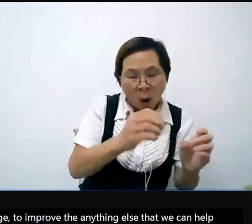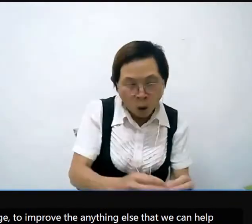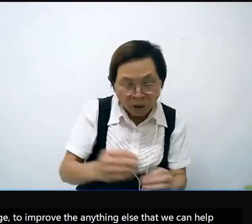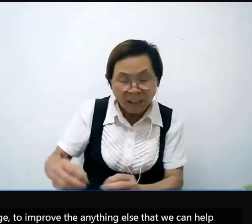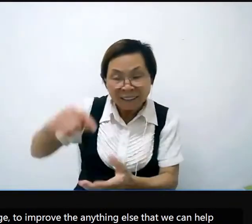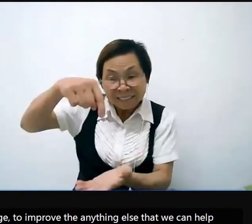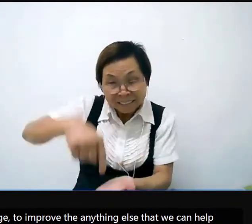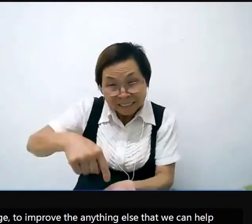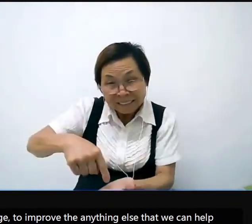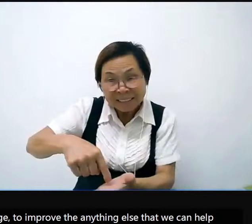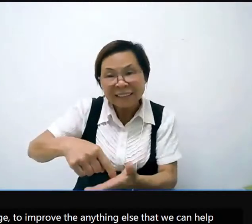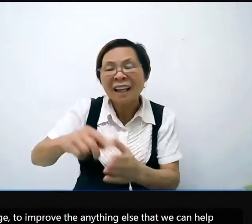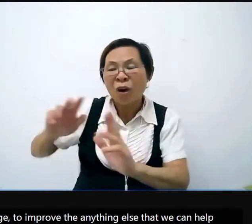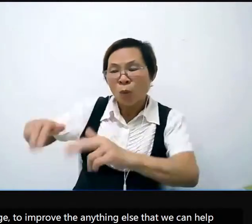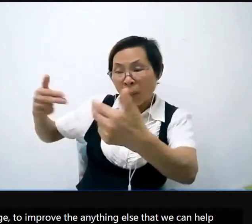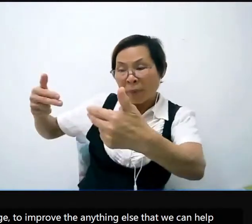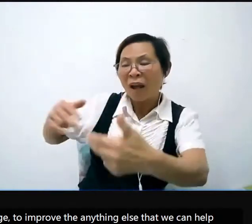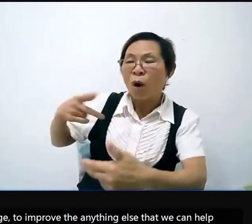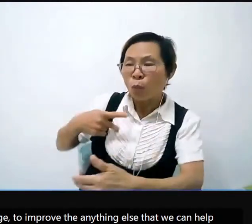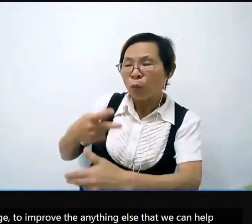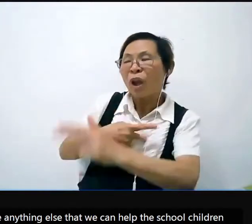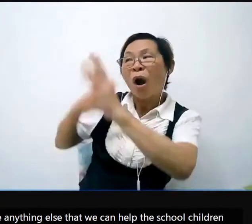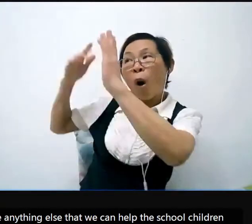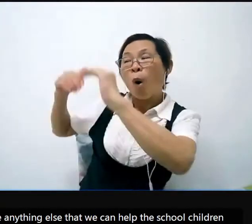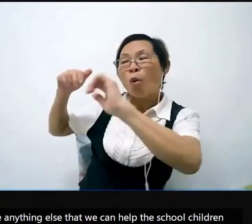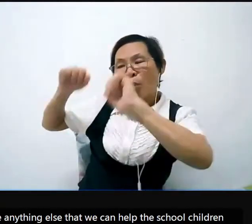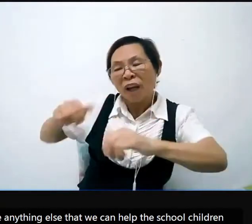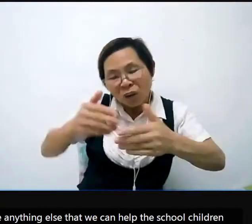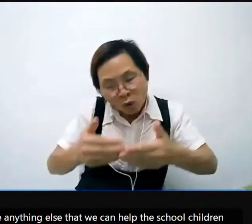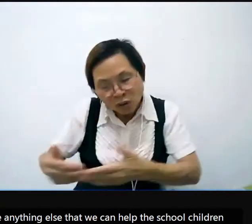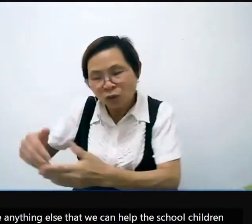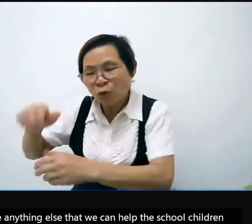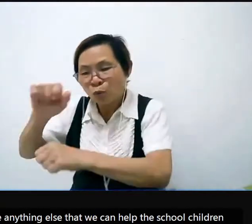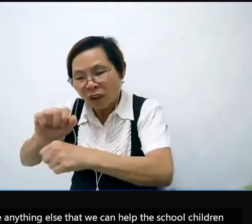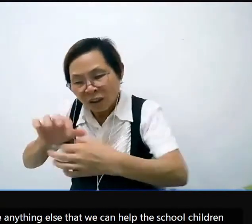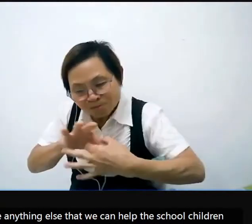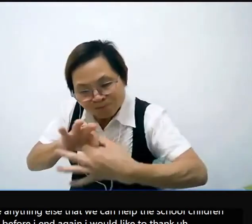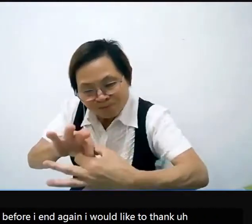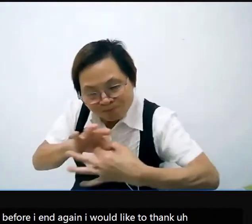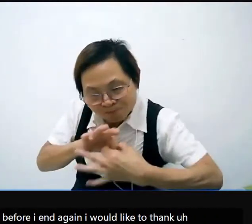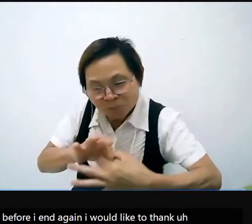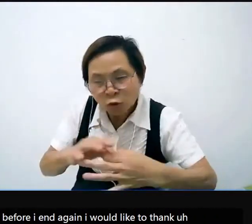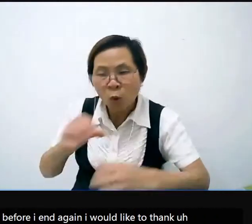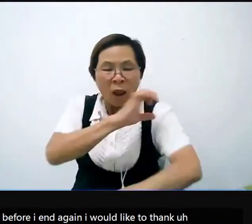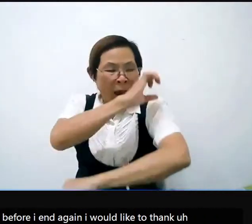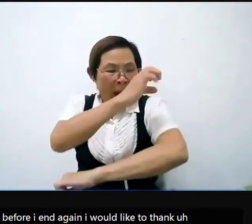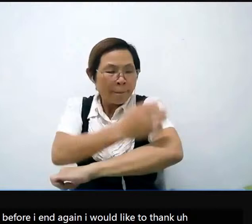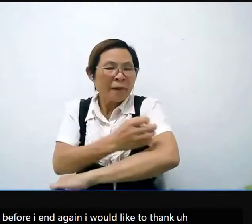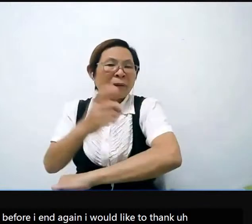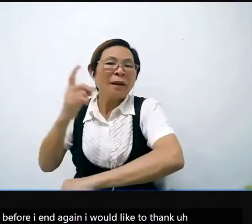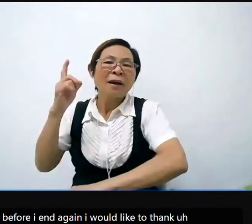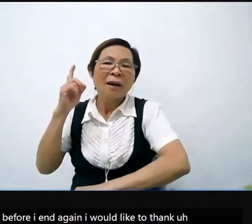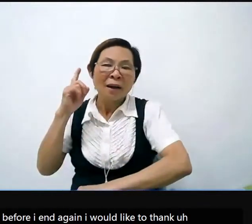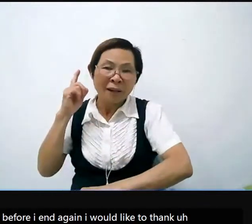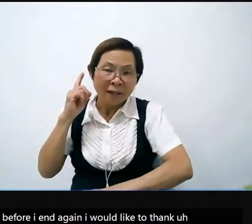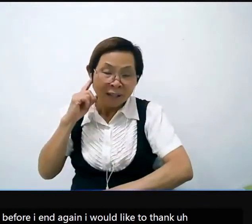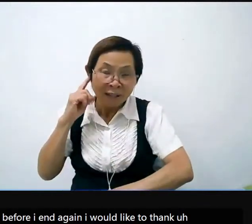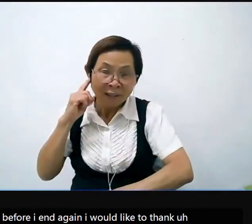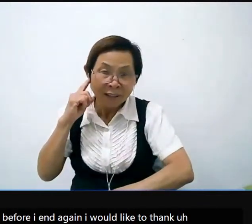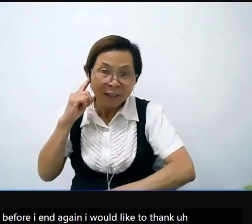webinar. We hope that we can continue working together to empower the hearing healthcare for